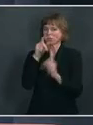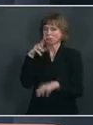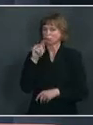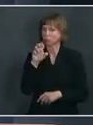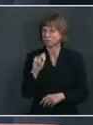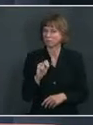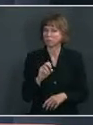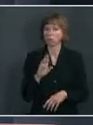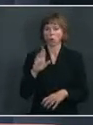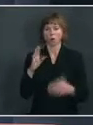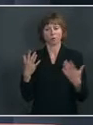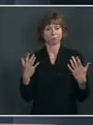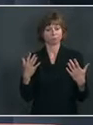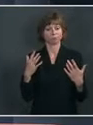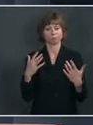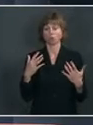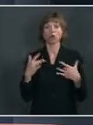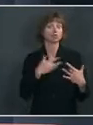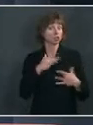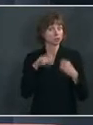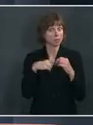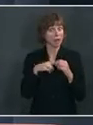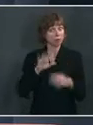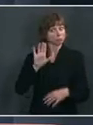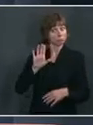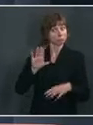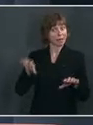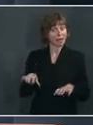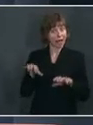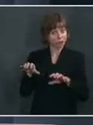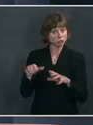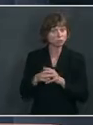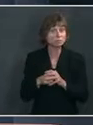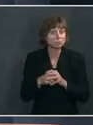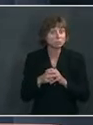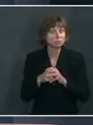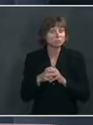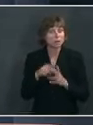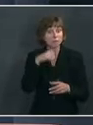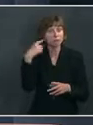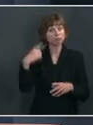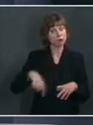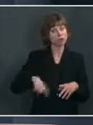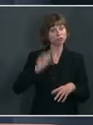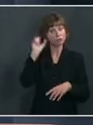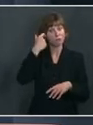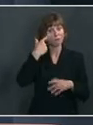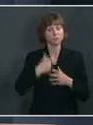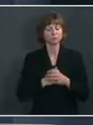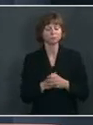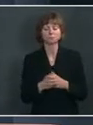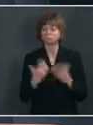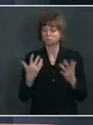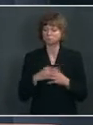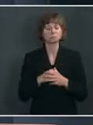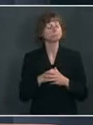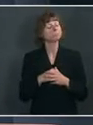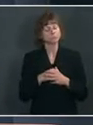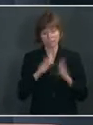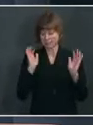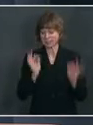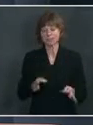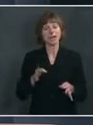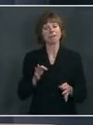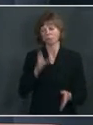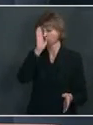his concerns about the actions of the Russian government, and he certainly conveyed that